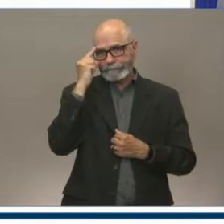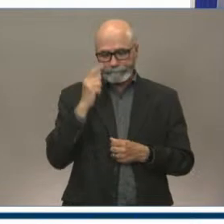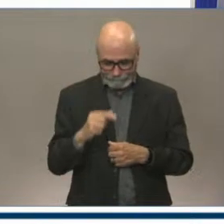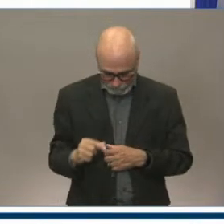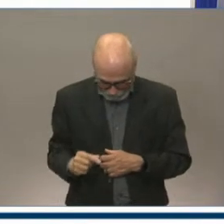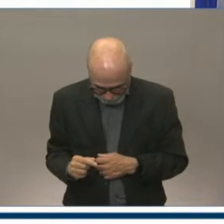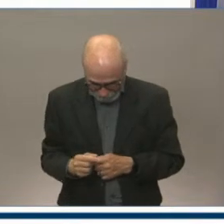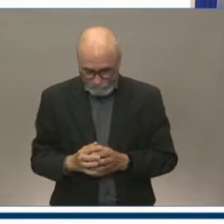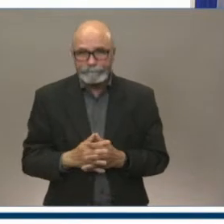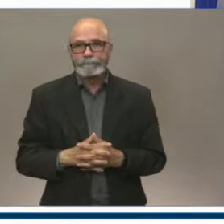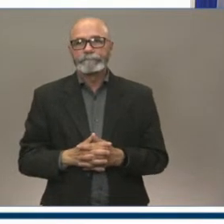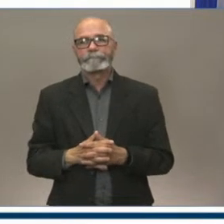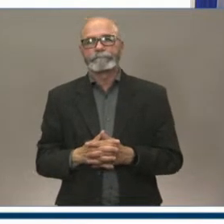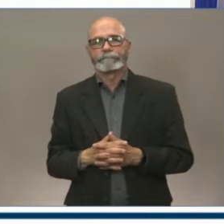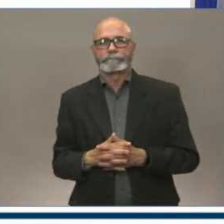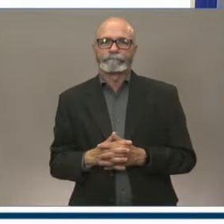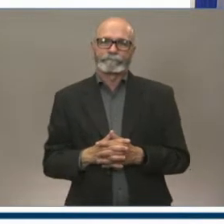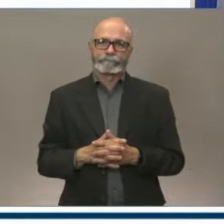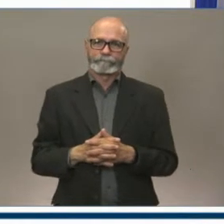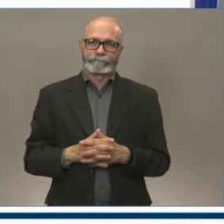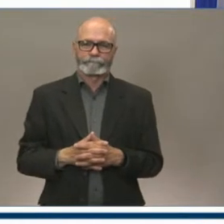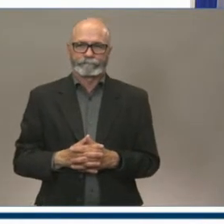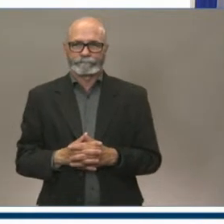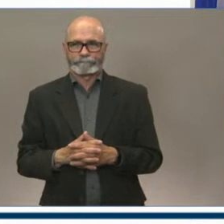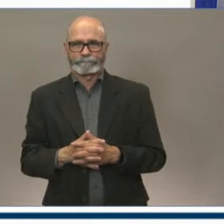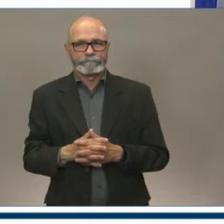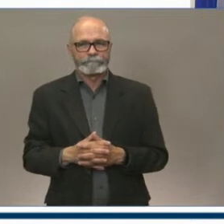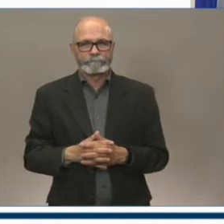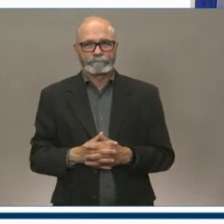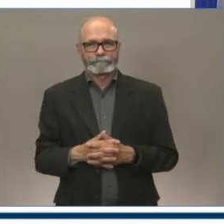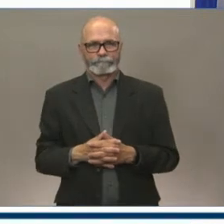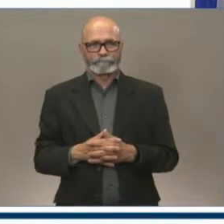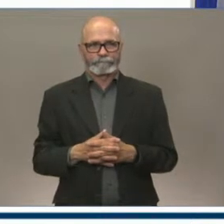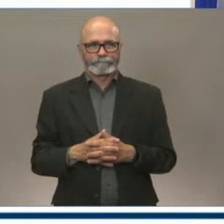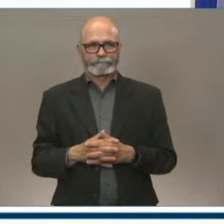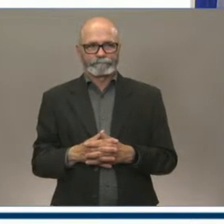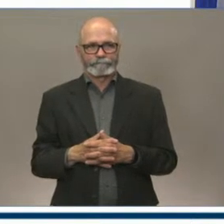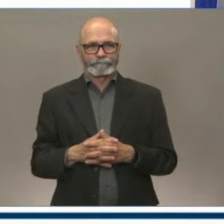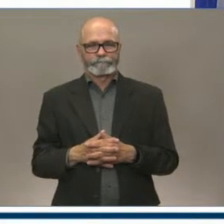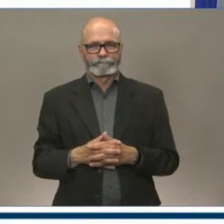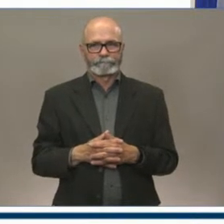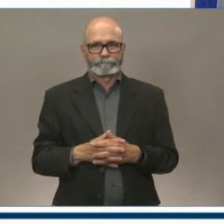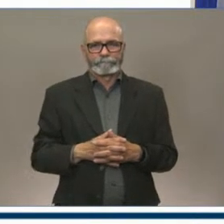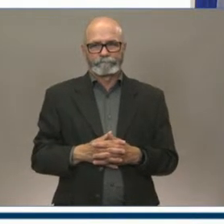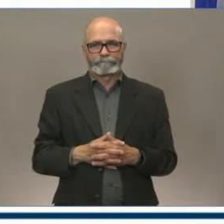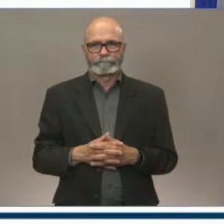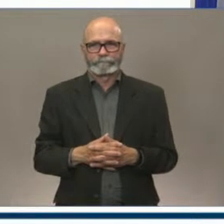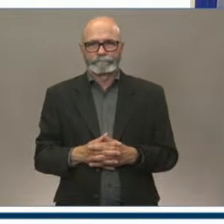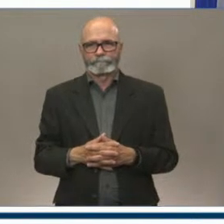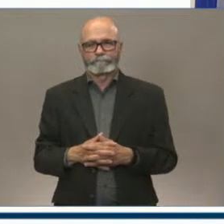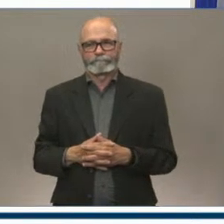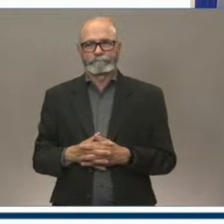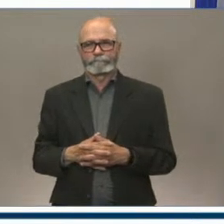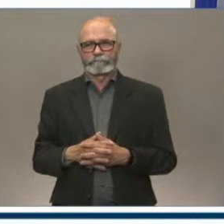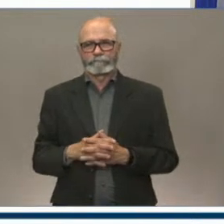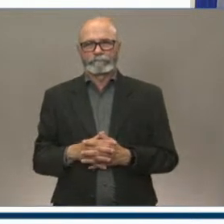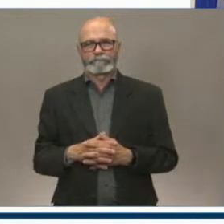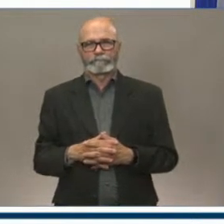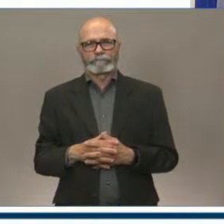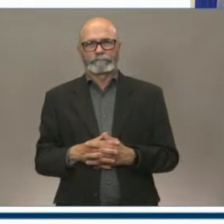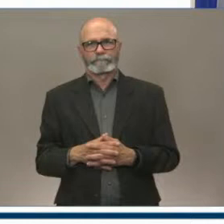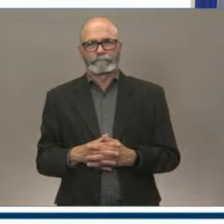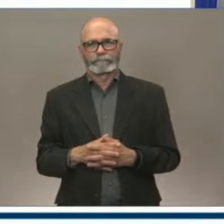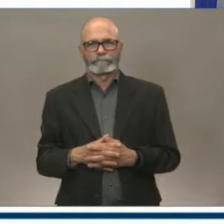question, why don't we impose a curfew knowing that this measure is being very